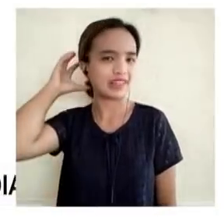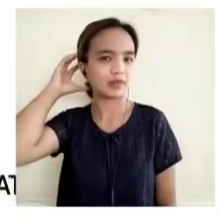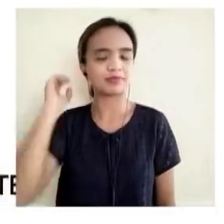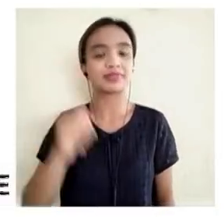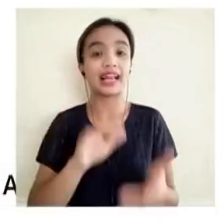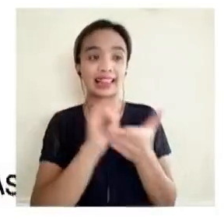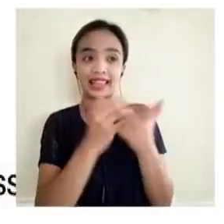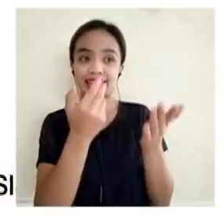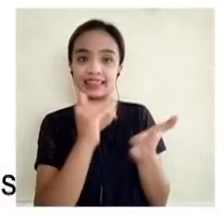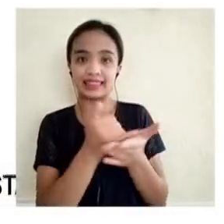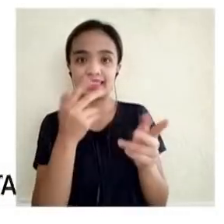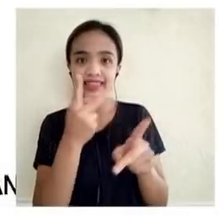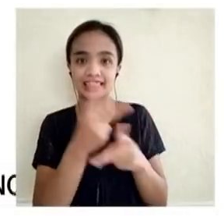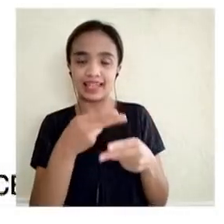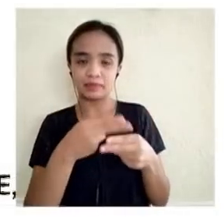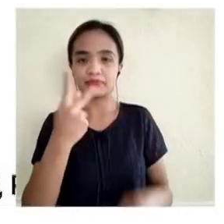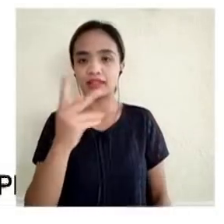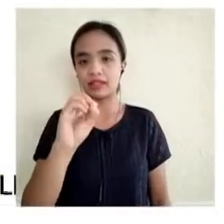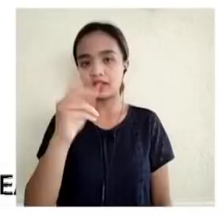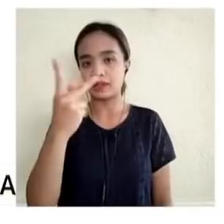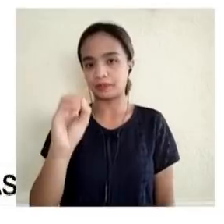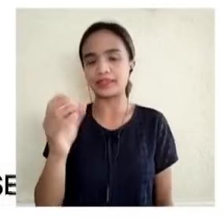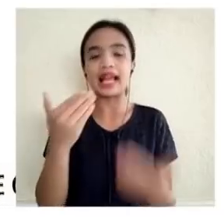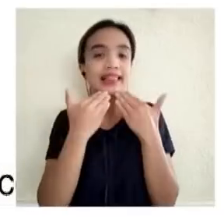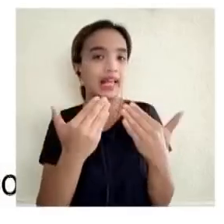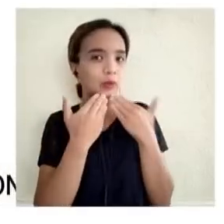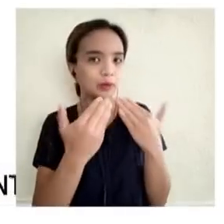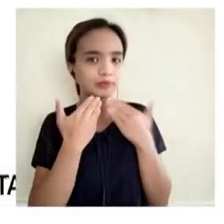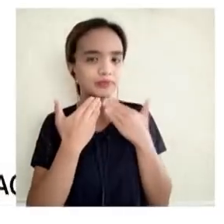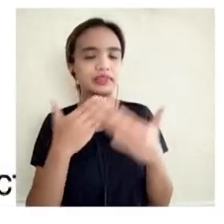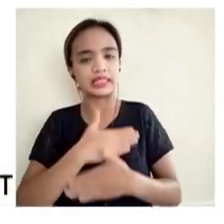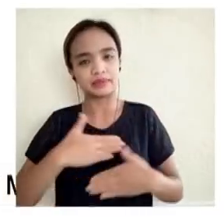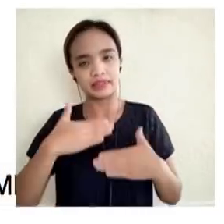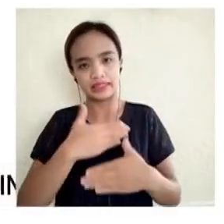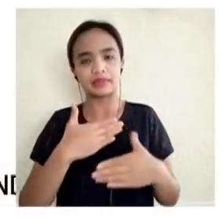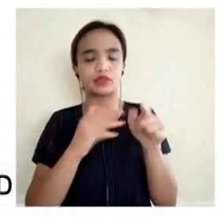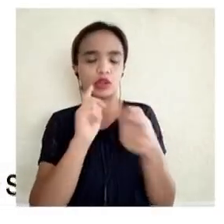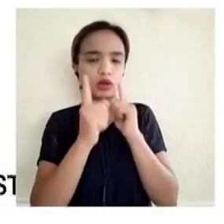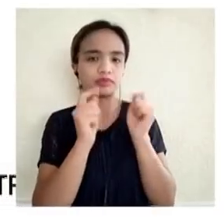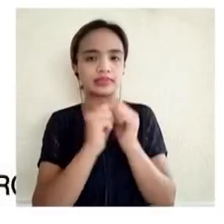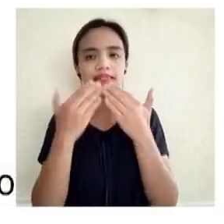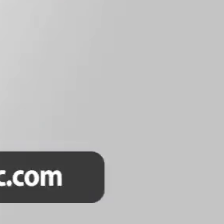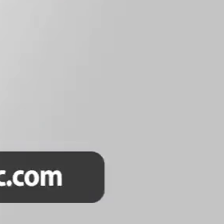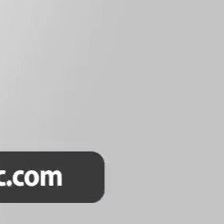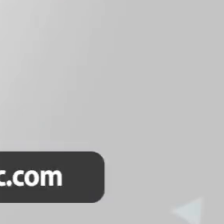there. Thank you. Joining us this afternoon. Thanks again. Pleasure talking to you. Take care. Keep safe. Thank you. Bye-bye.